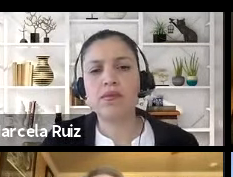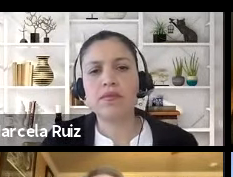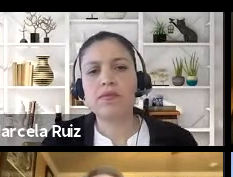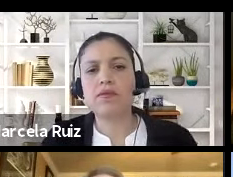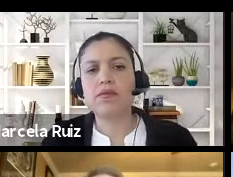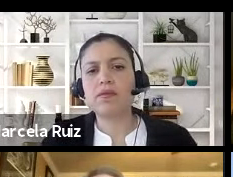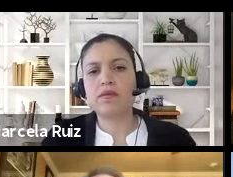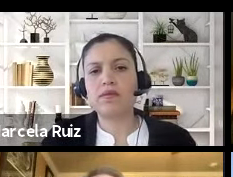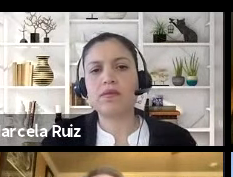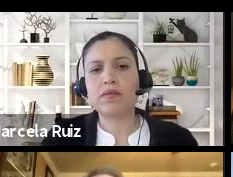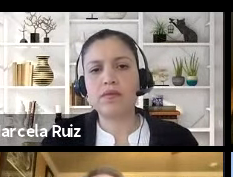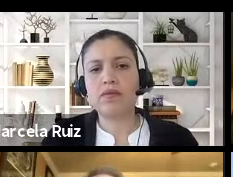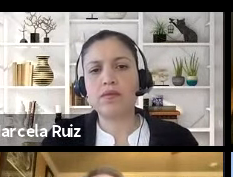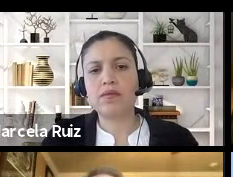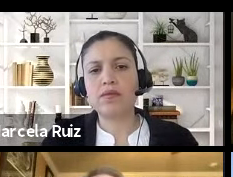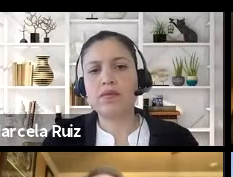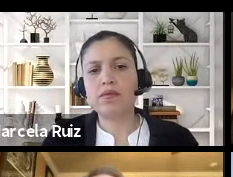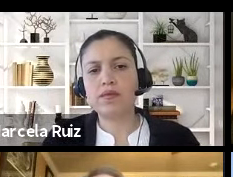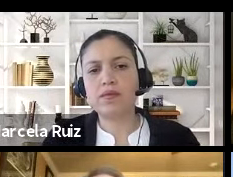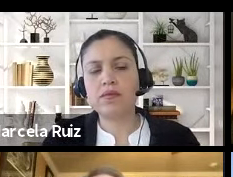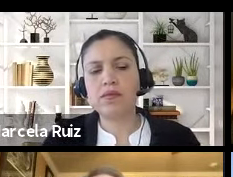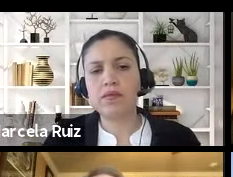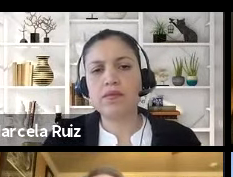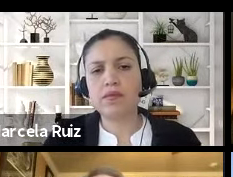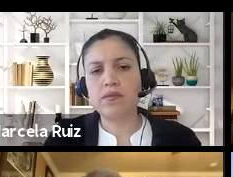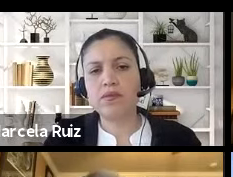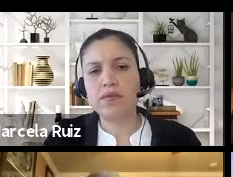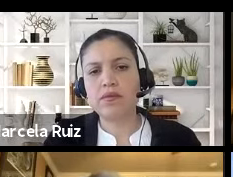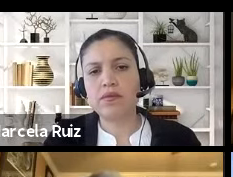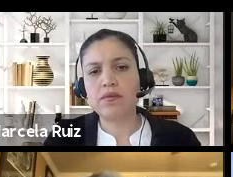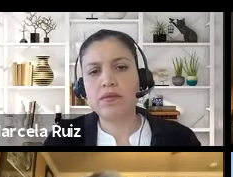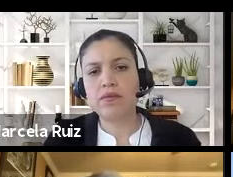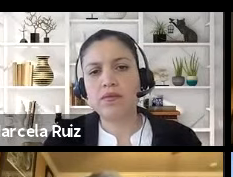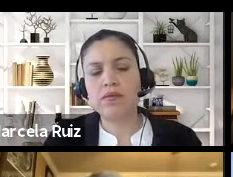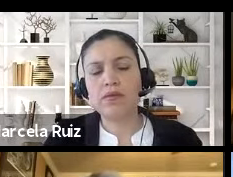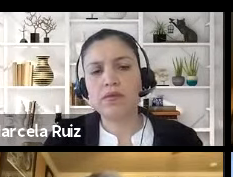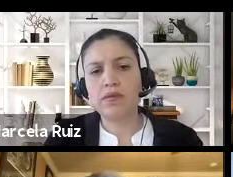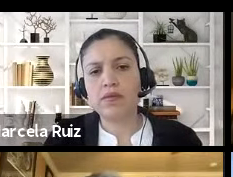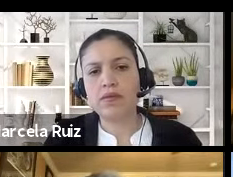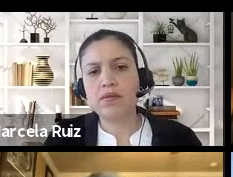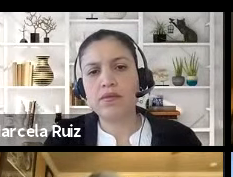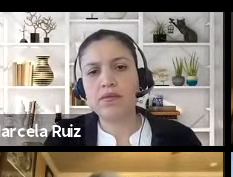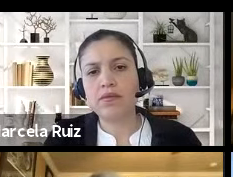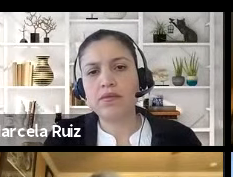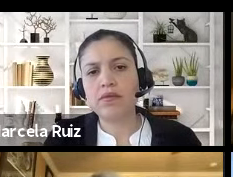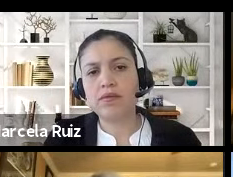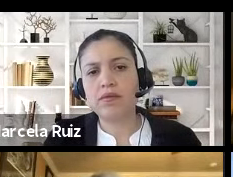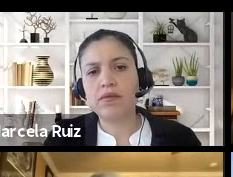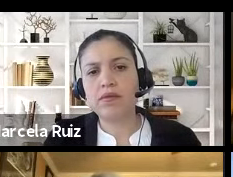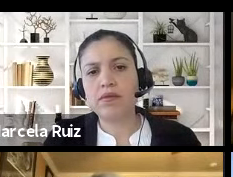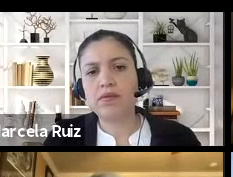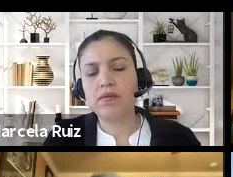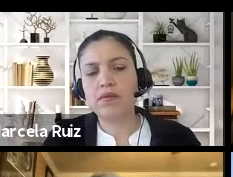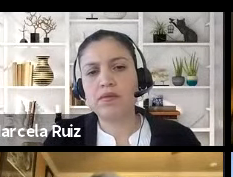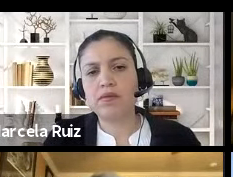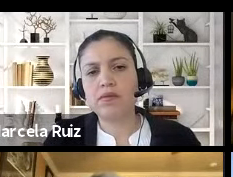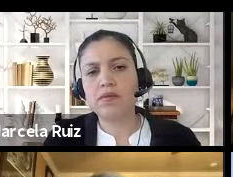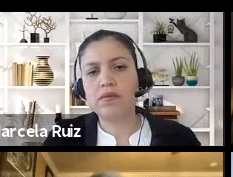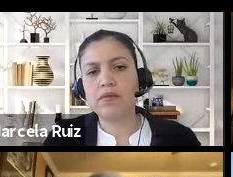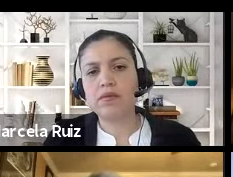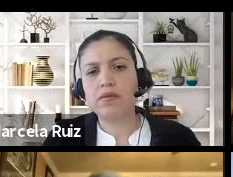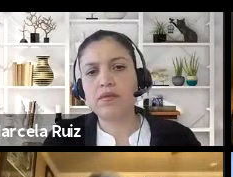presentations with some of the formative research testing that she's done. There's a couple of different groups that have been